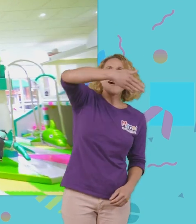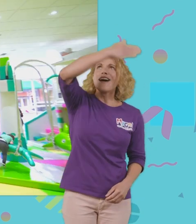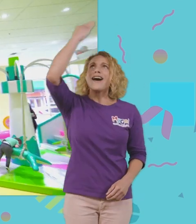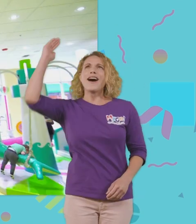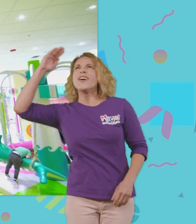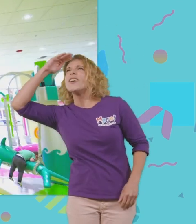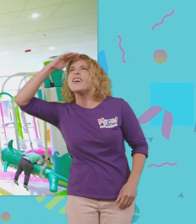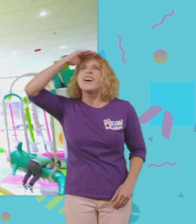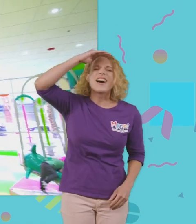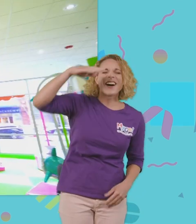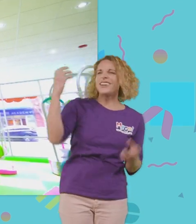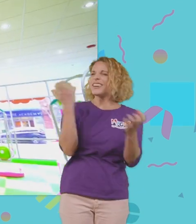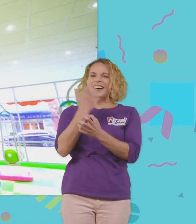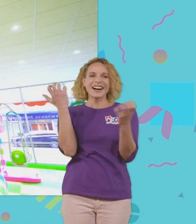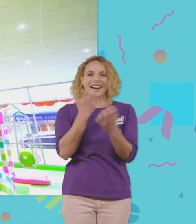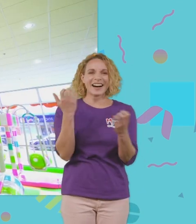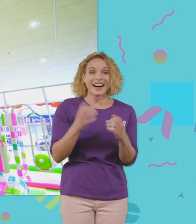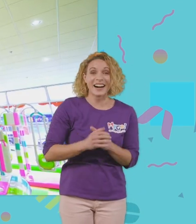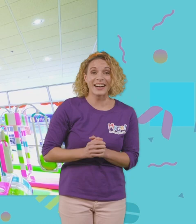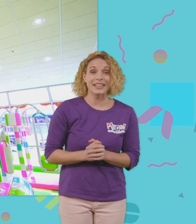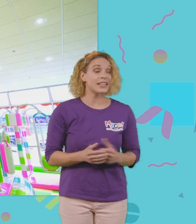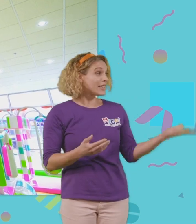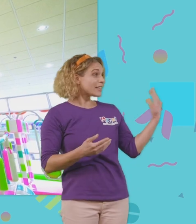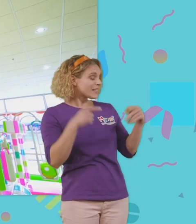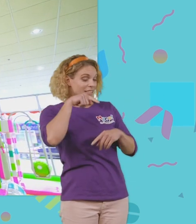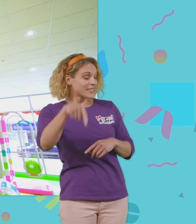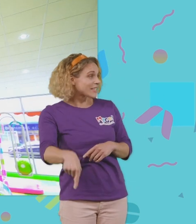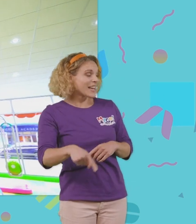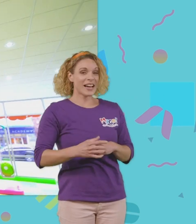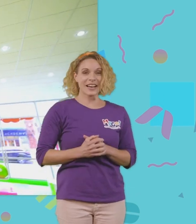Whoa! I'm really high in the sky! Whoa!